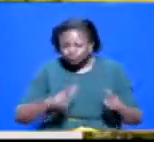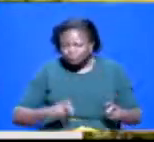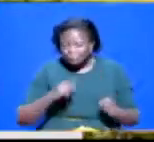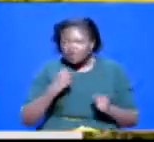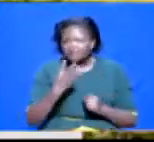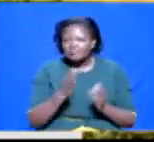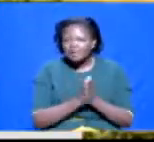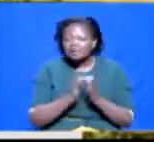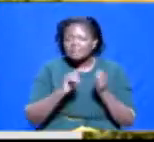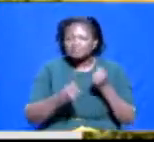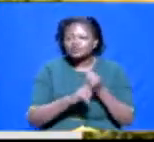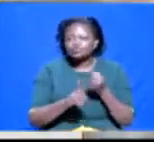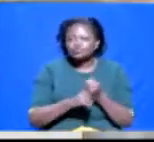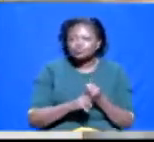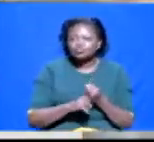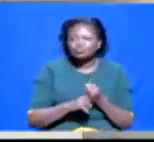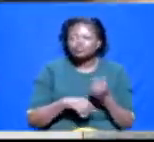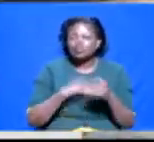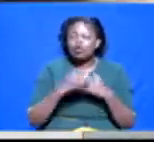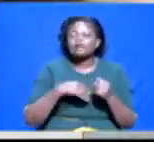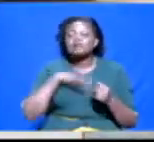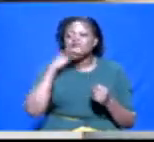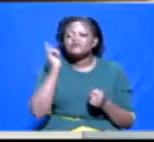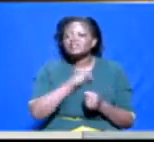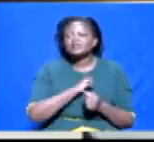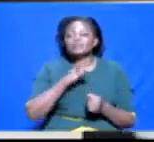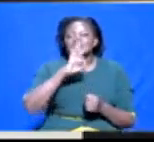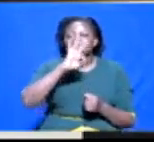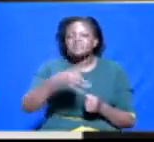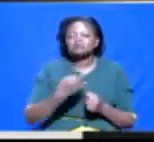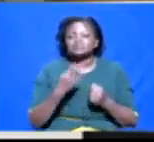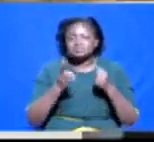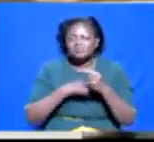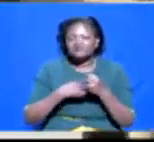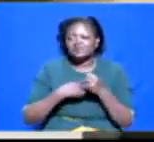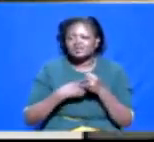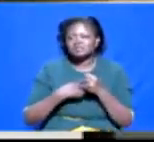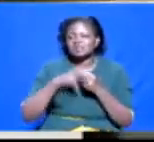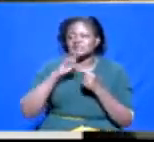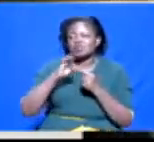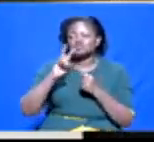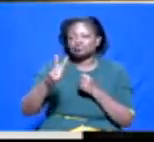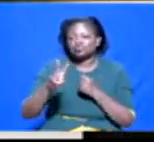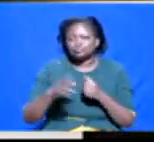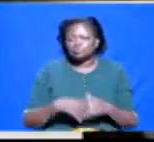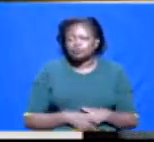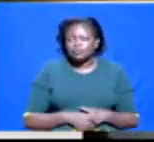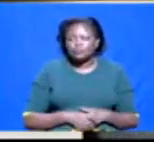Total fatalities now stand at 3,732.